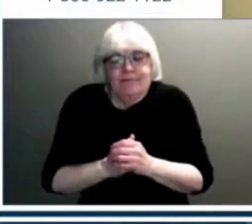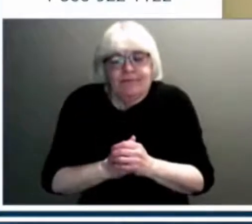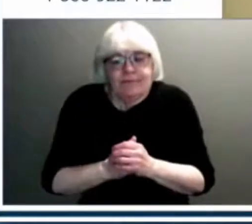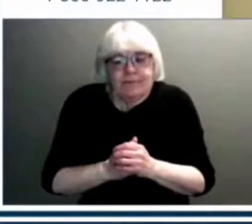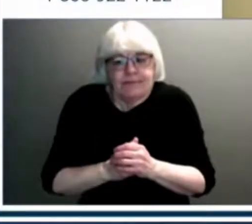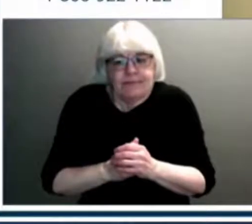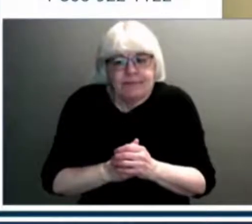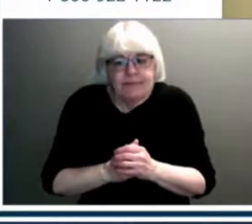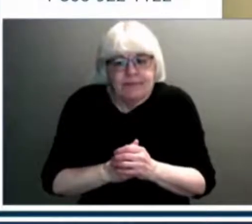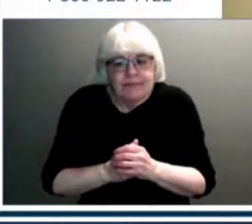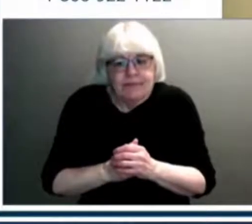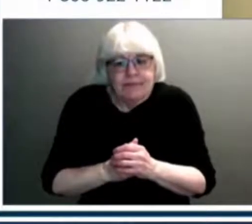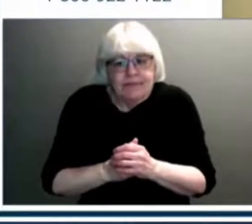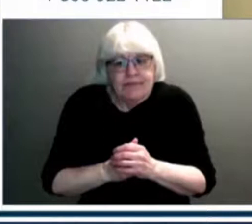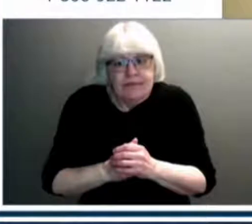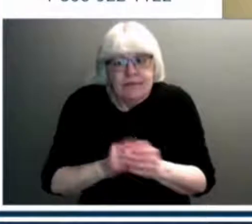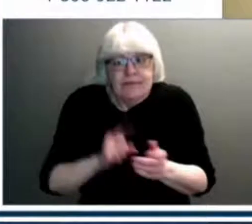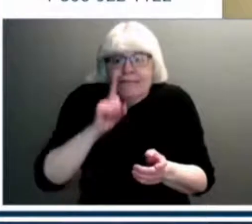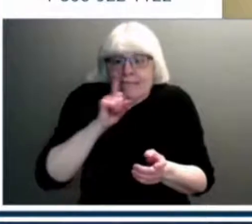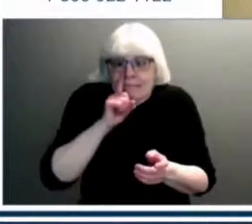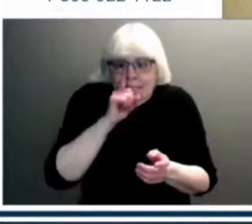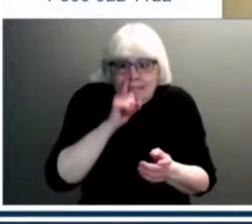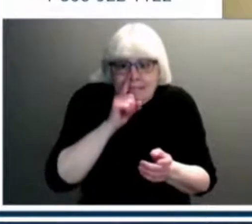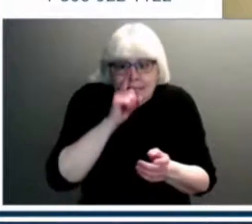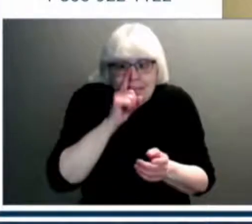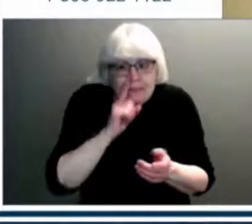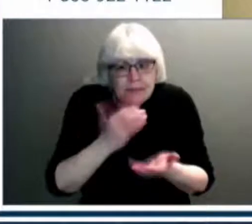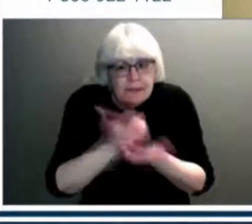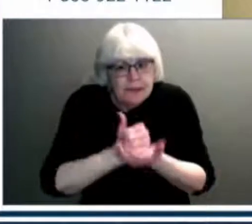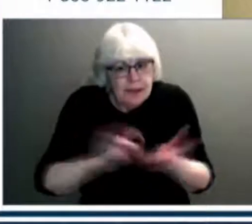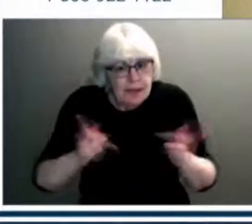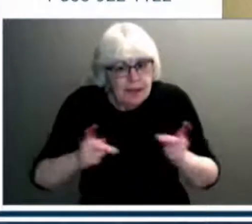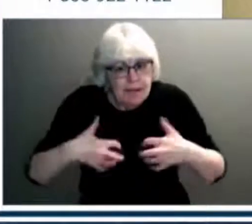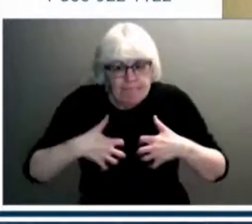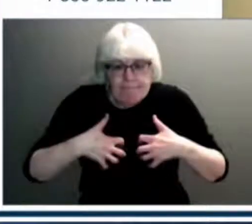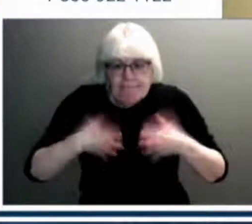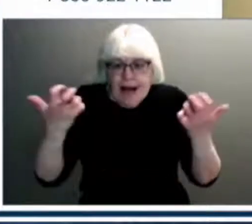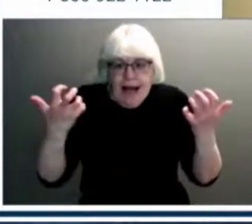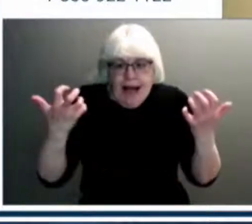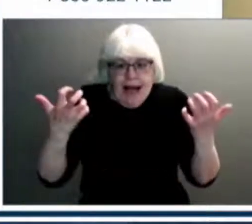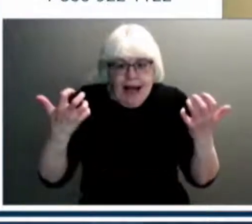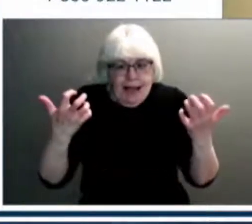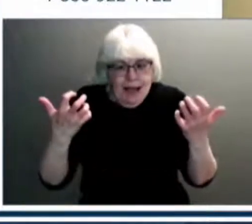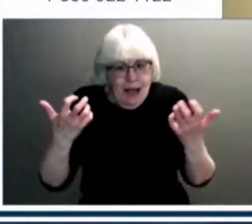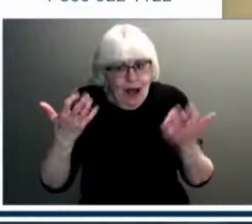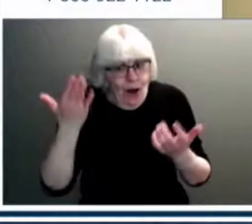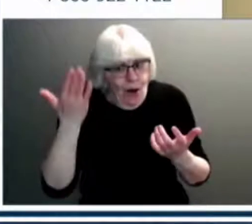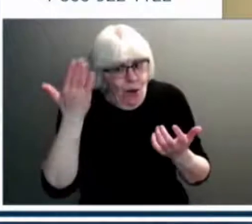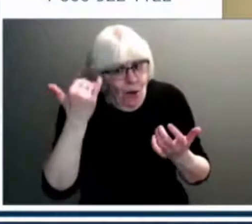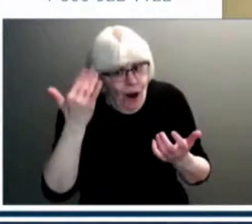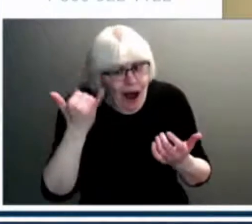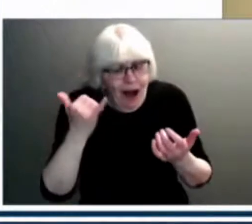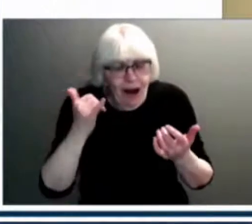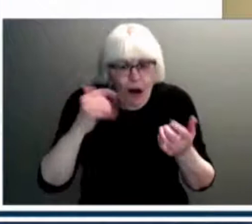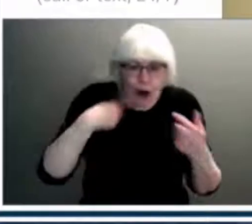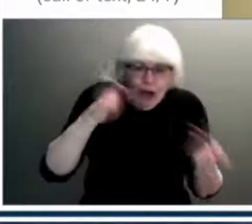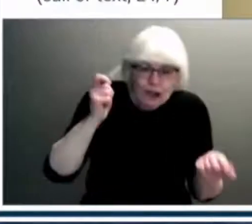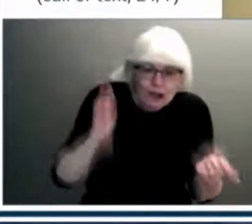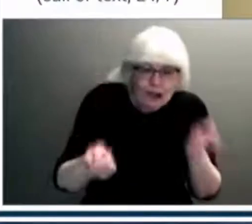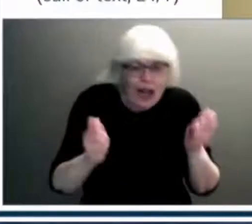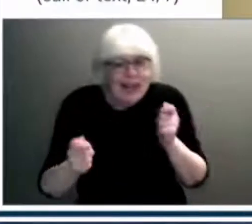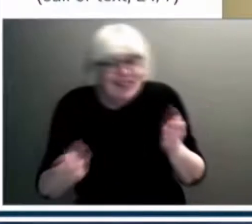be confusion, even anger about testing. We've made a lot of changes, and for the last year, we've recommended testing as a way to find